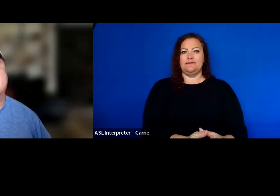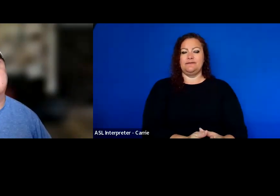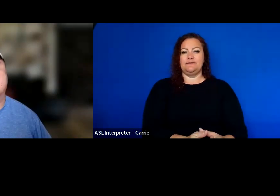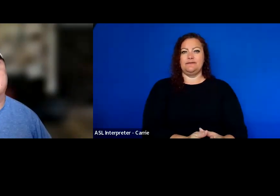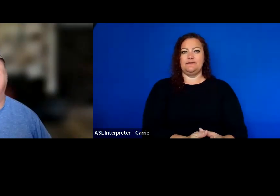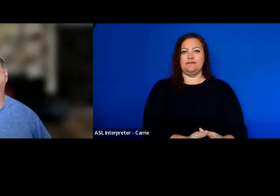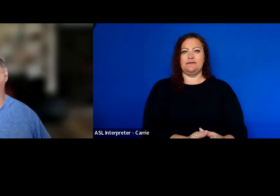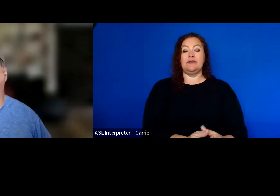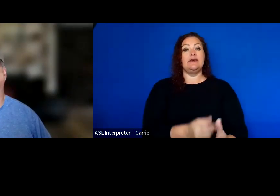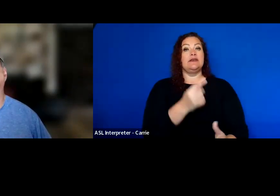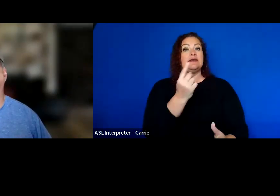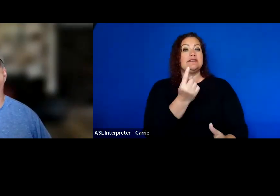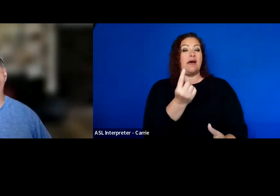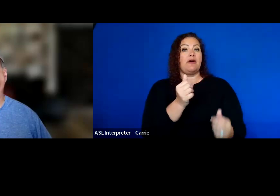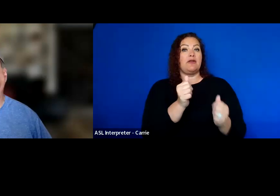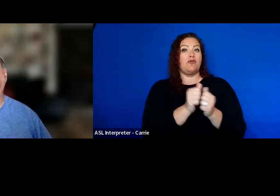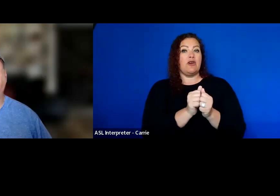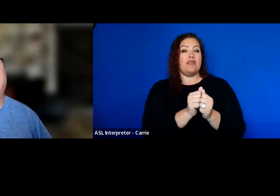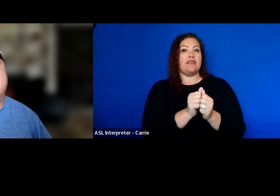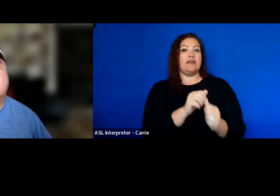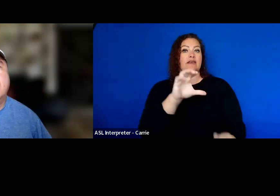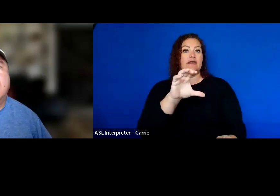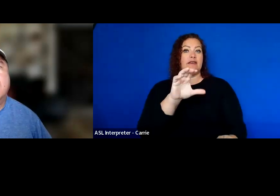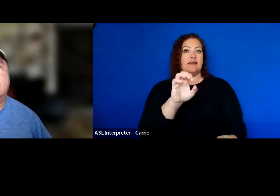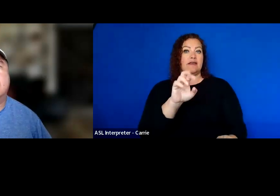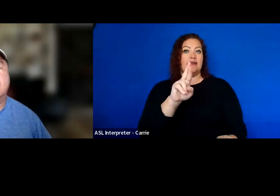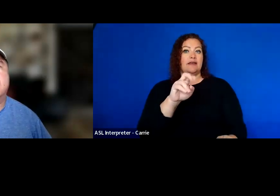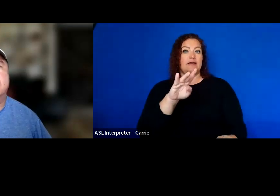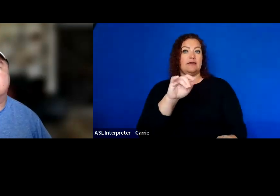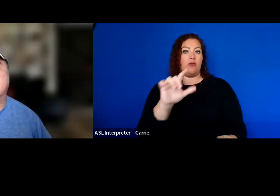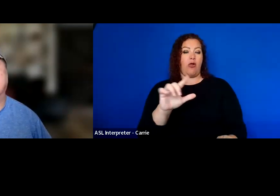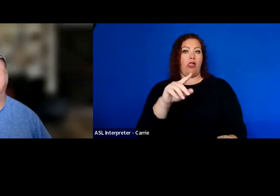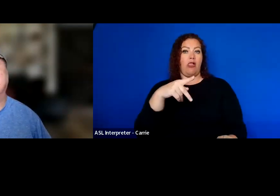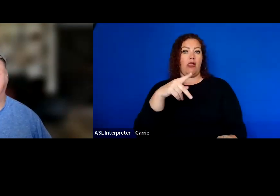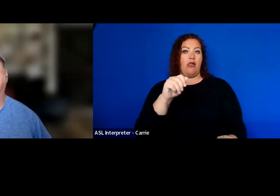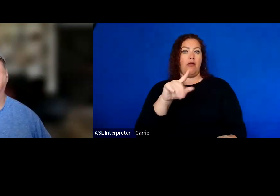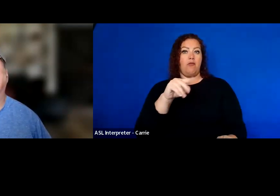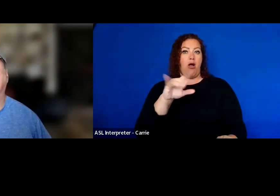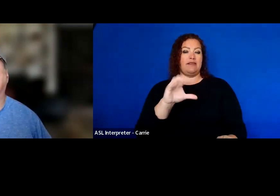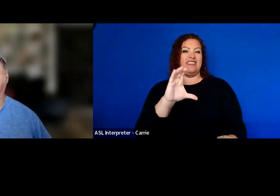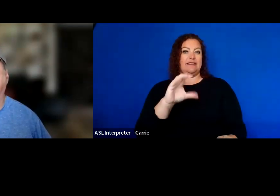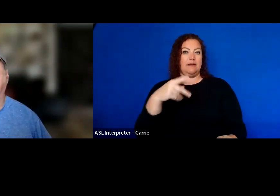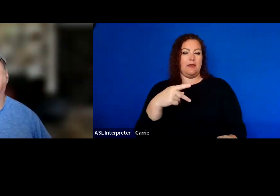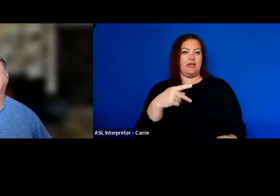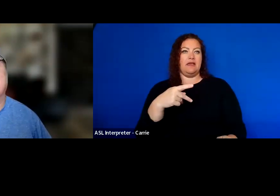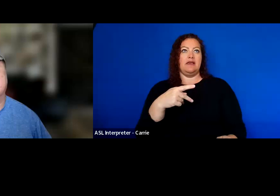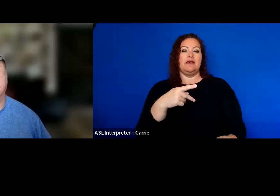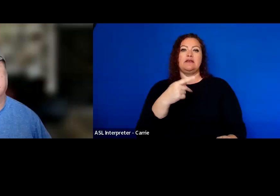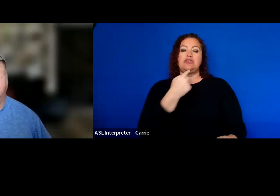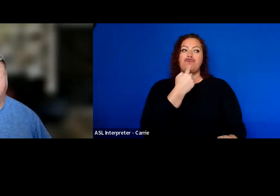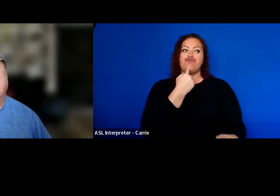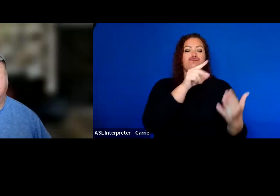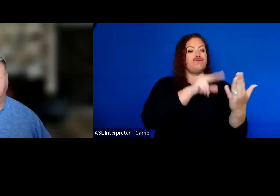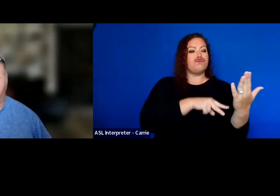someone with cerebral palsy, for example, how literature says, what's the best predictor of low